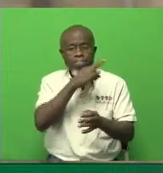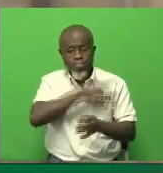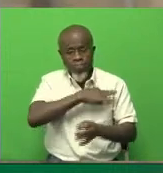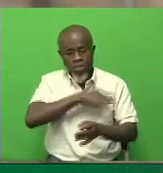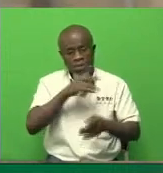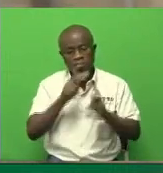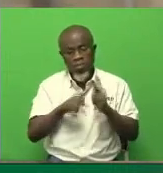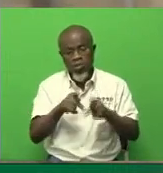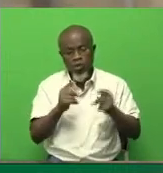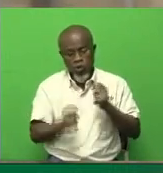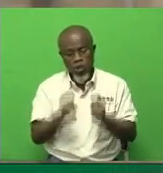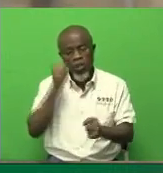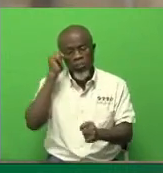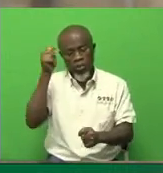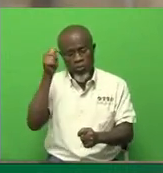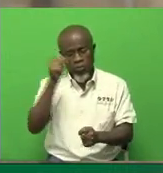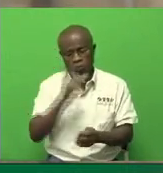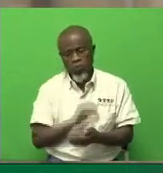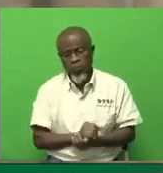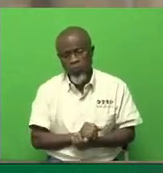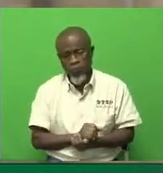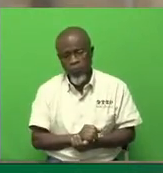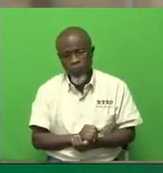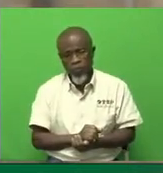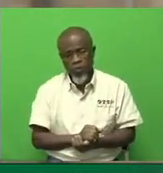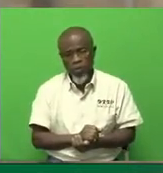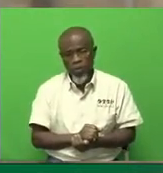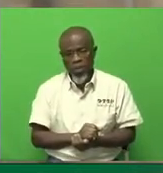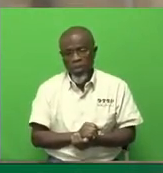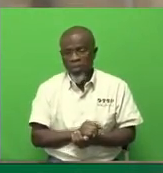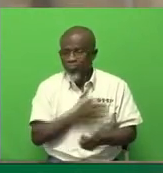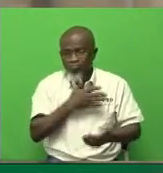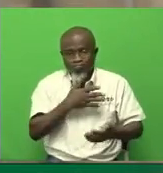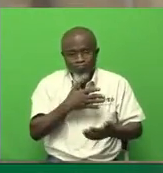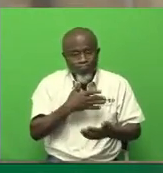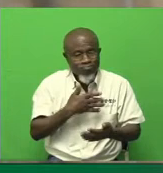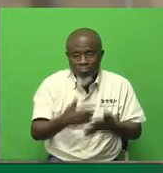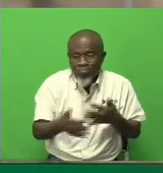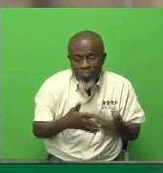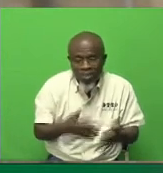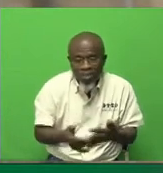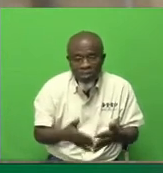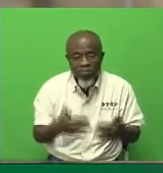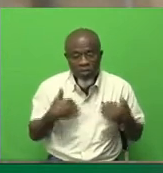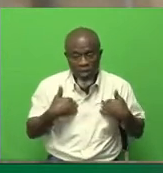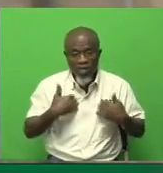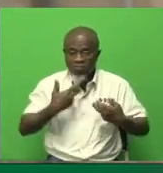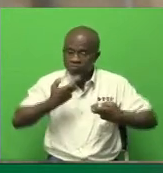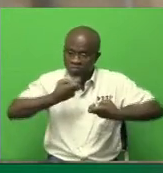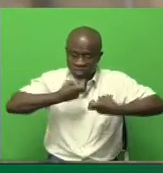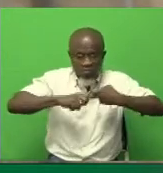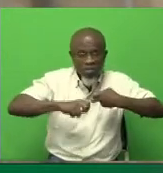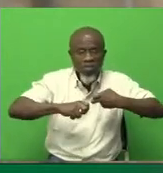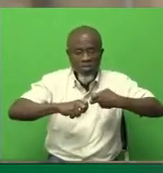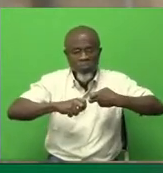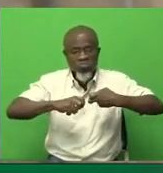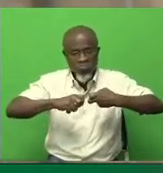despite difficult circumstances despite difficult circumstances Madam speaker